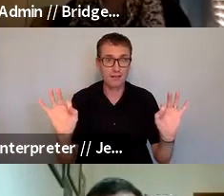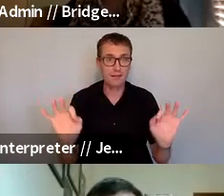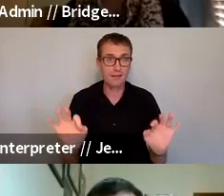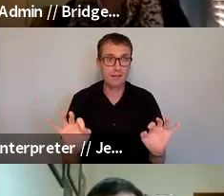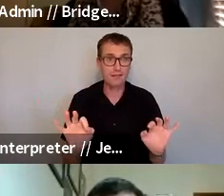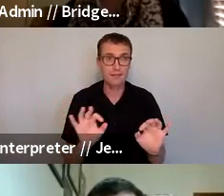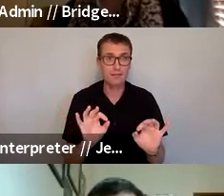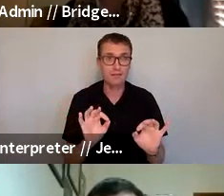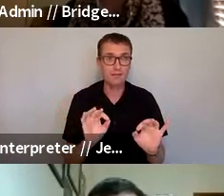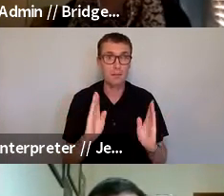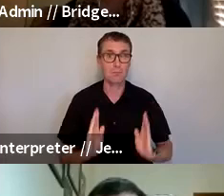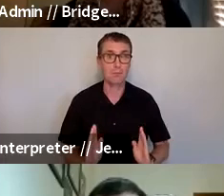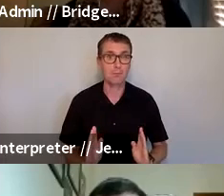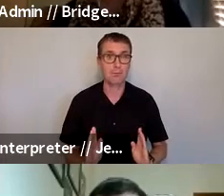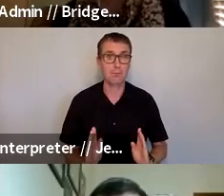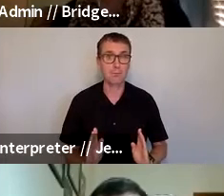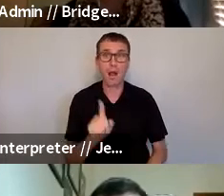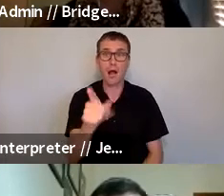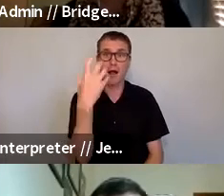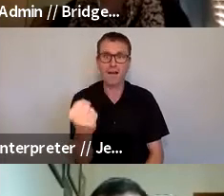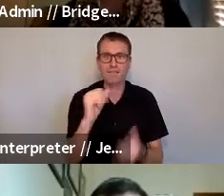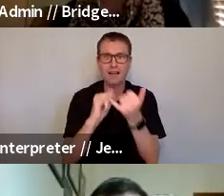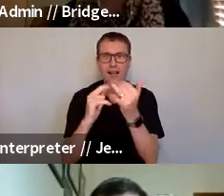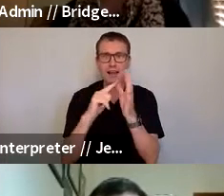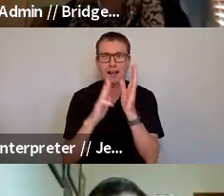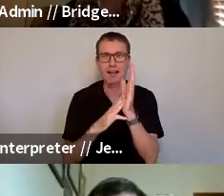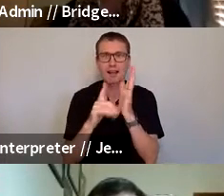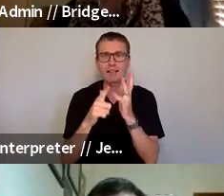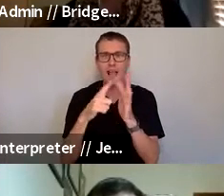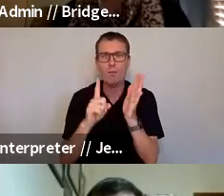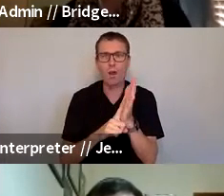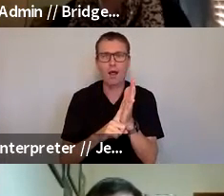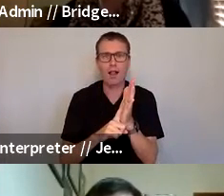No one's putting their hand up. That's okay. Yes, there is. Samuel Wheeler.